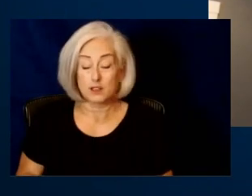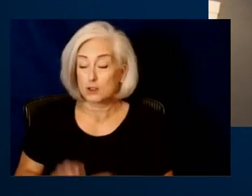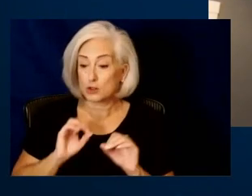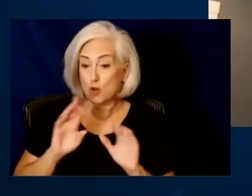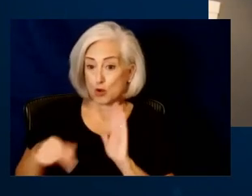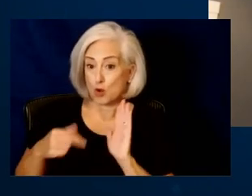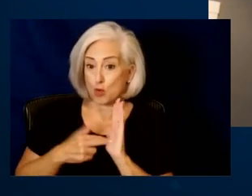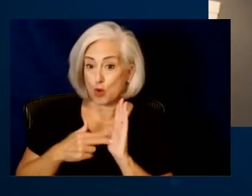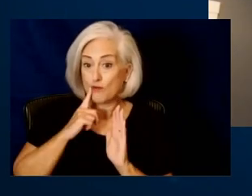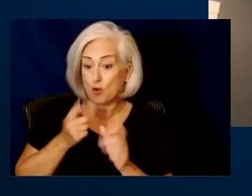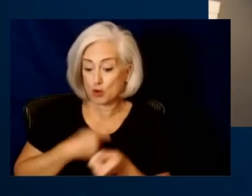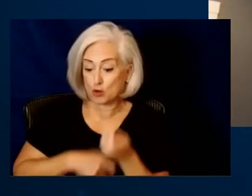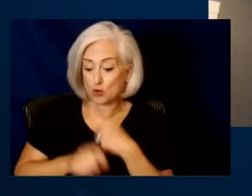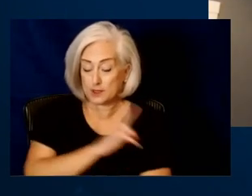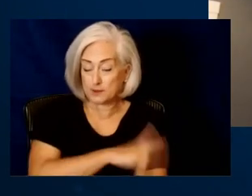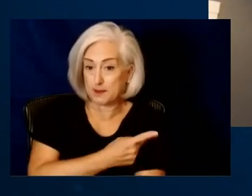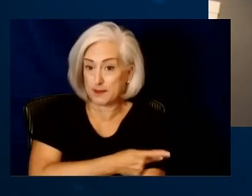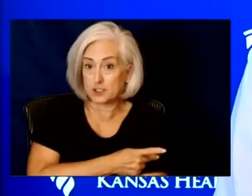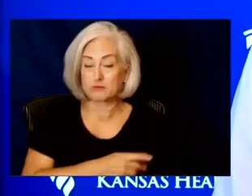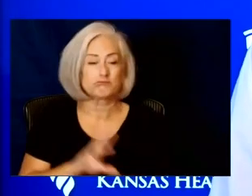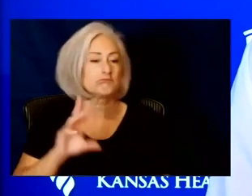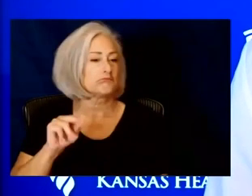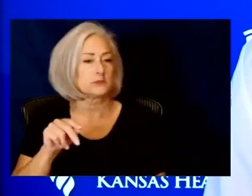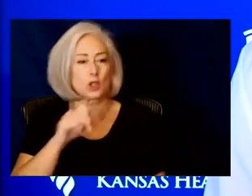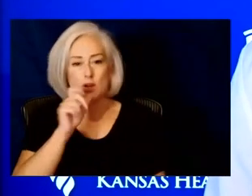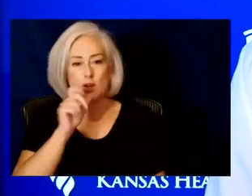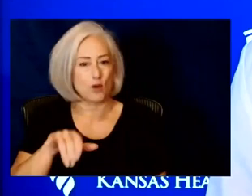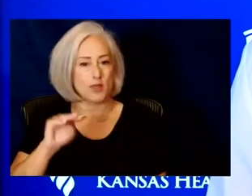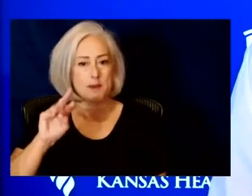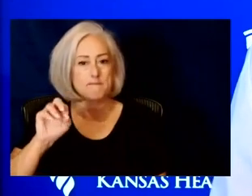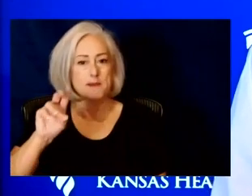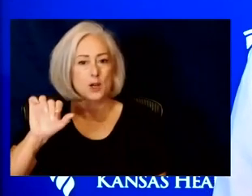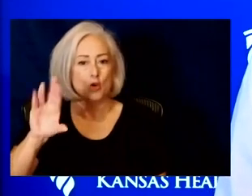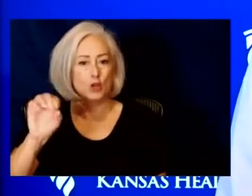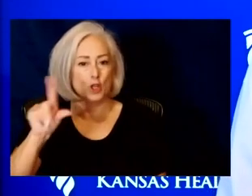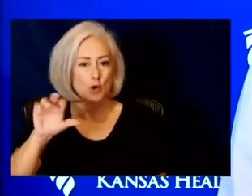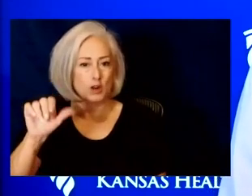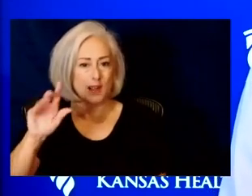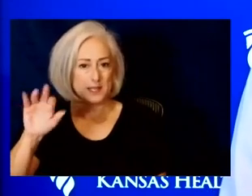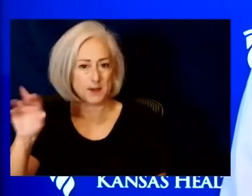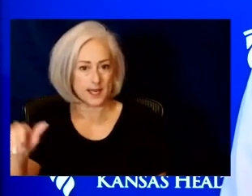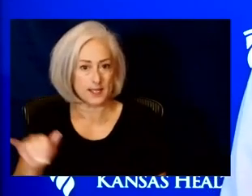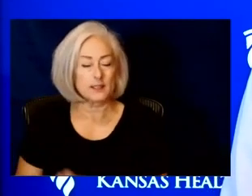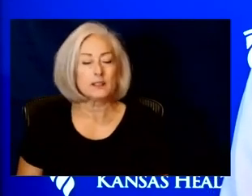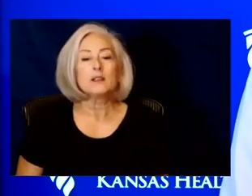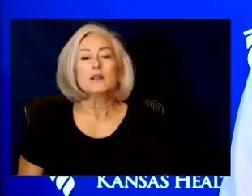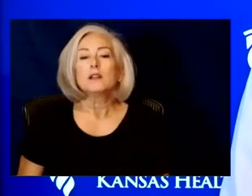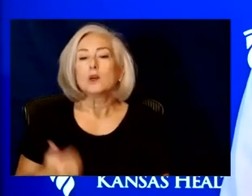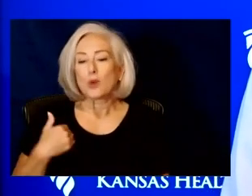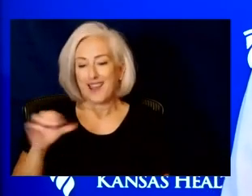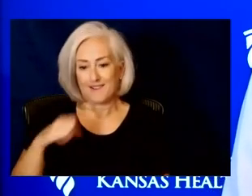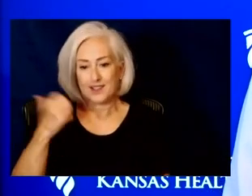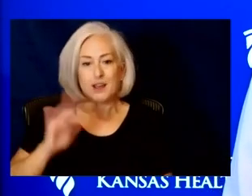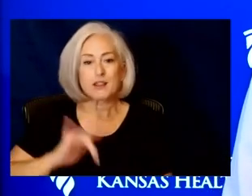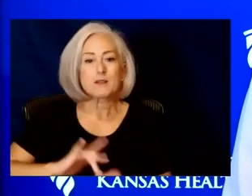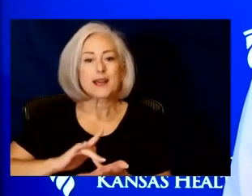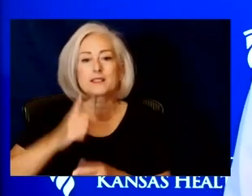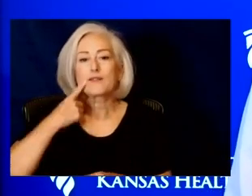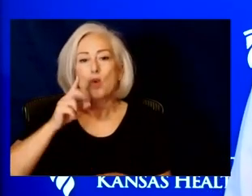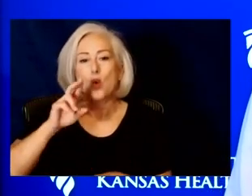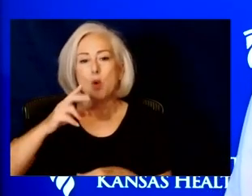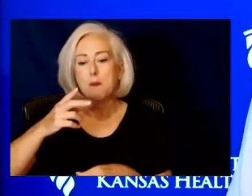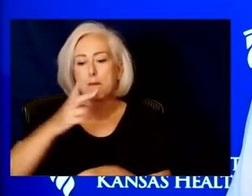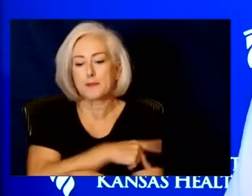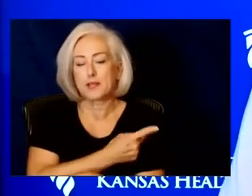patients? No, not for that monoclonal antibody. We do have Evusheld, which mm-hmm. is for patients who are unable to take the vaccine or